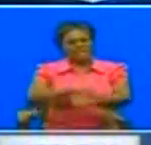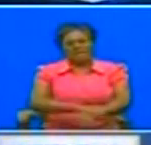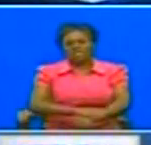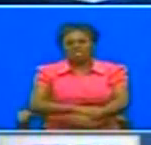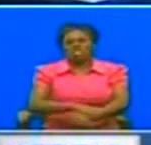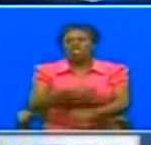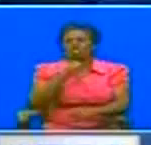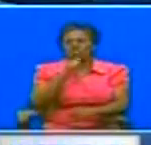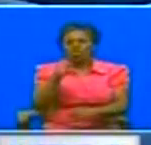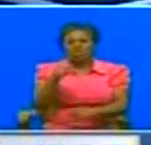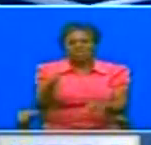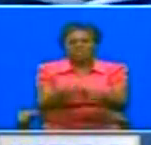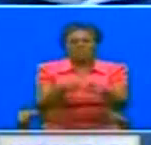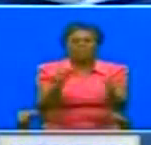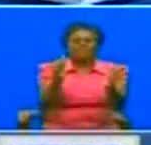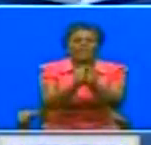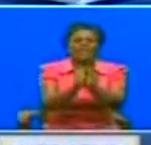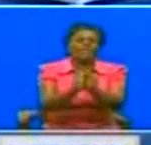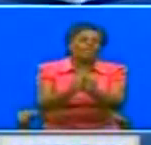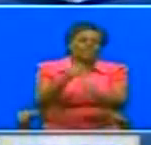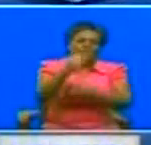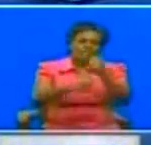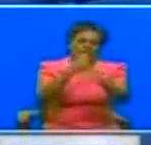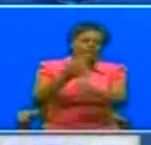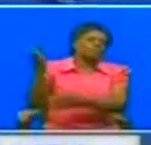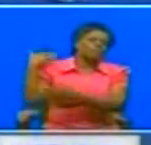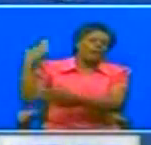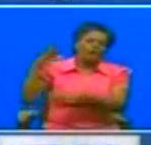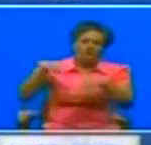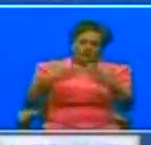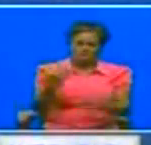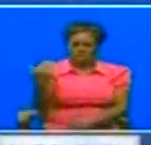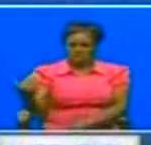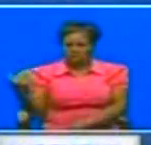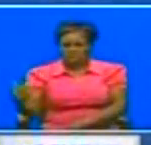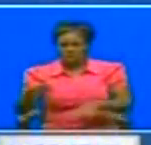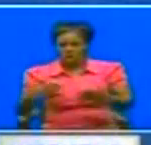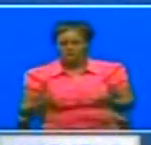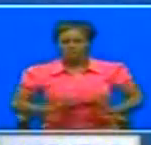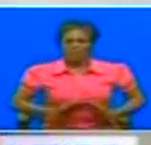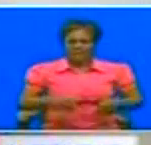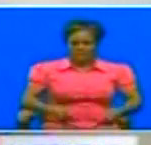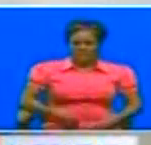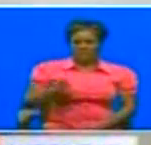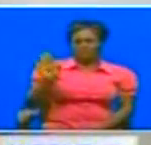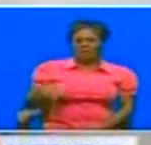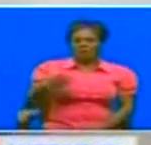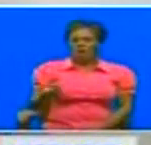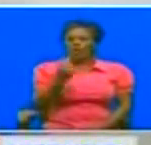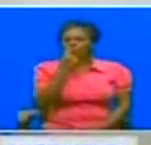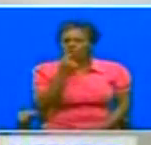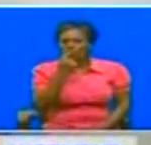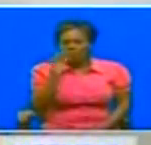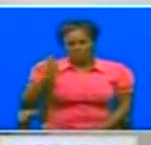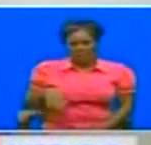seem to take us 10 years back in terms of stigma, or put our children, or put our pregnant mothers or breastfeeding mothers, who also